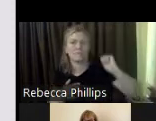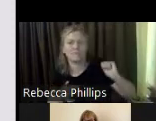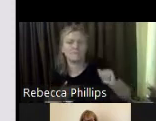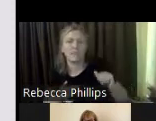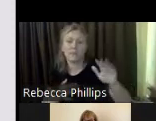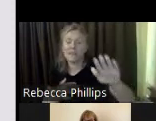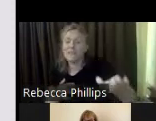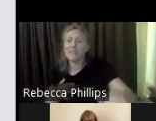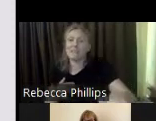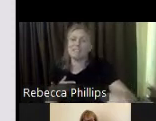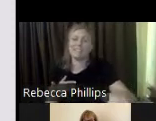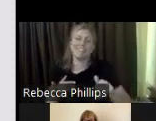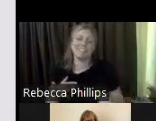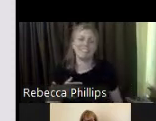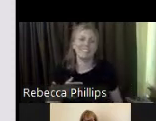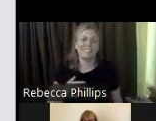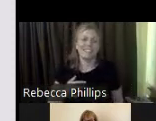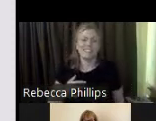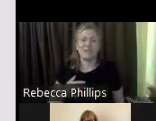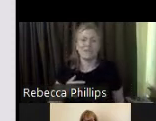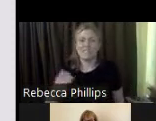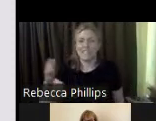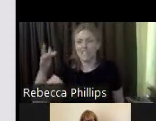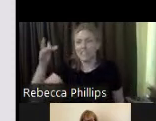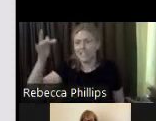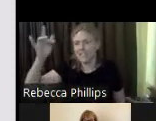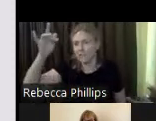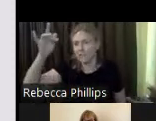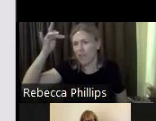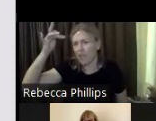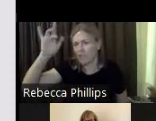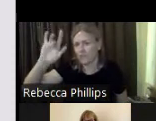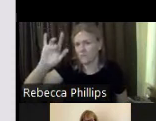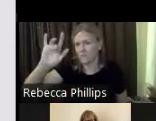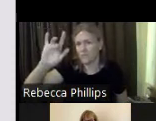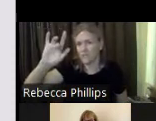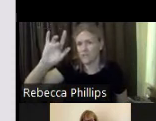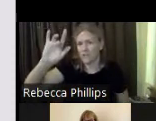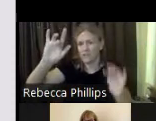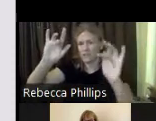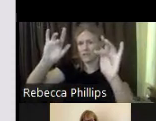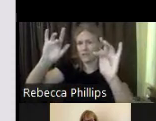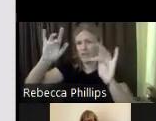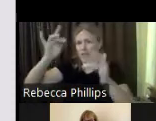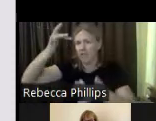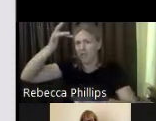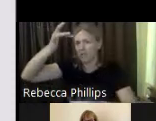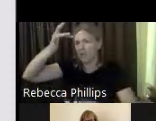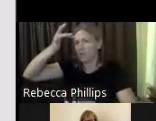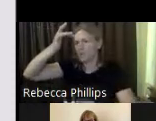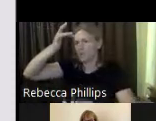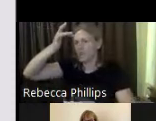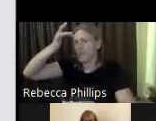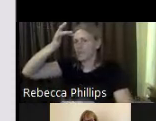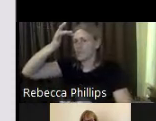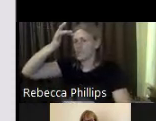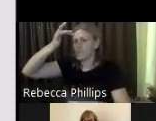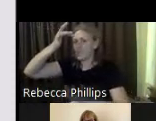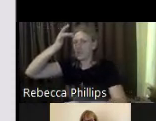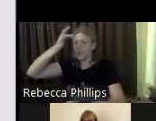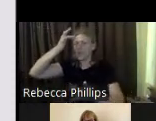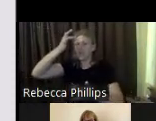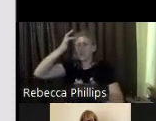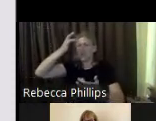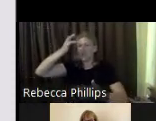I'm not sure. But I know the other one's in the list. So sick is you have your middle fingers and they go towards your head and your